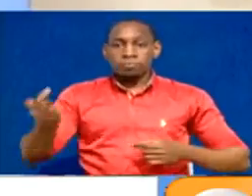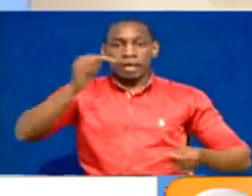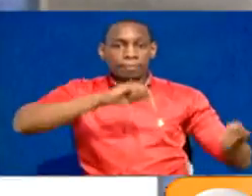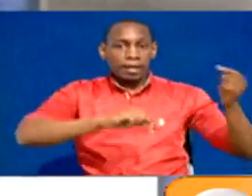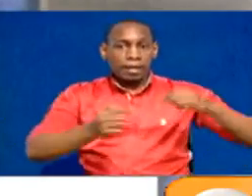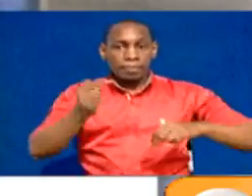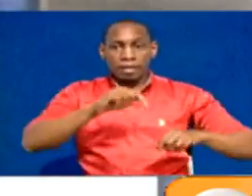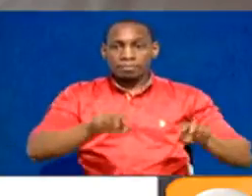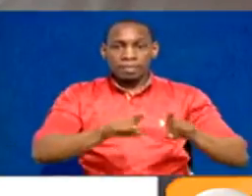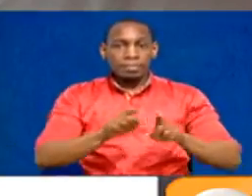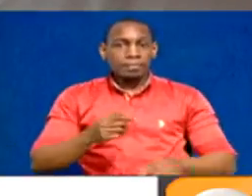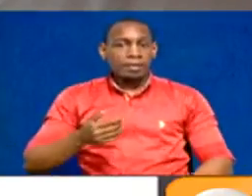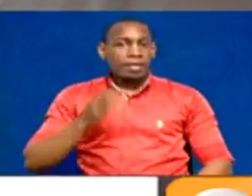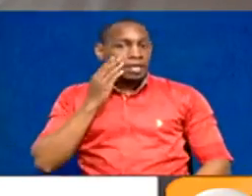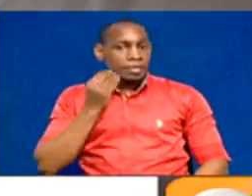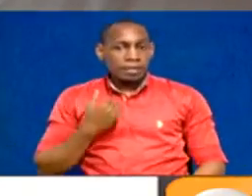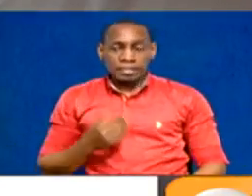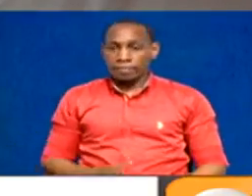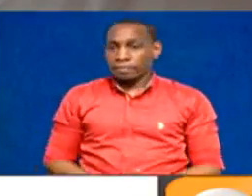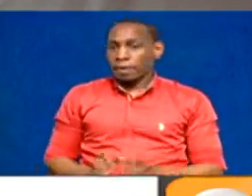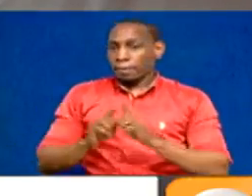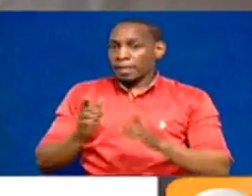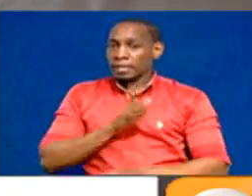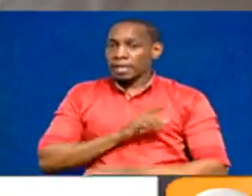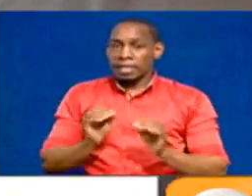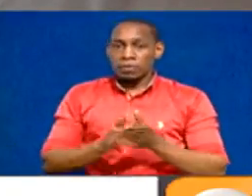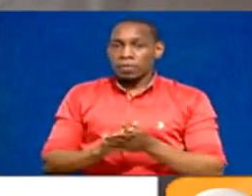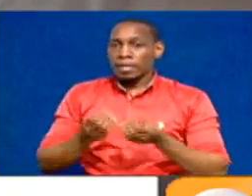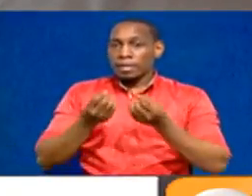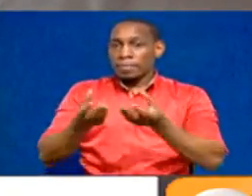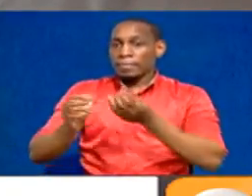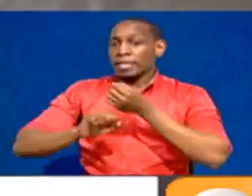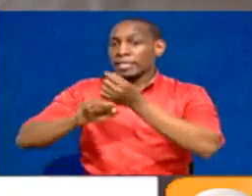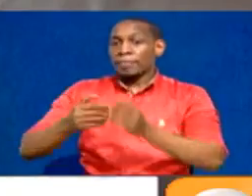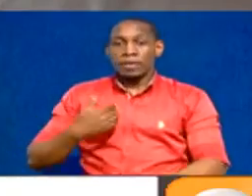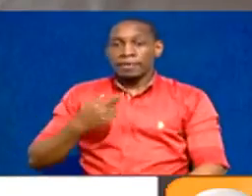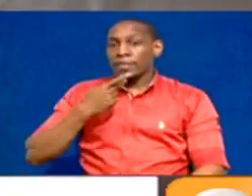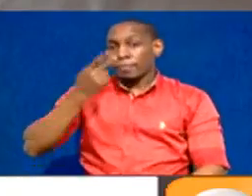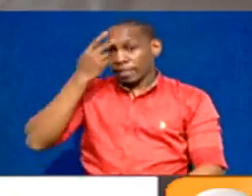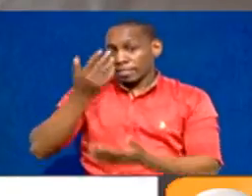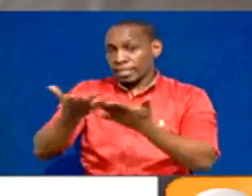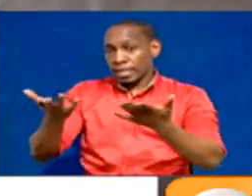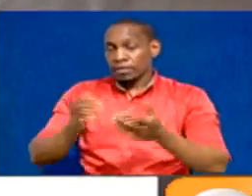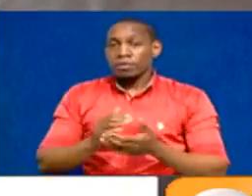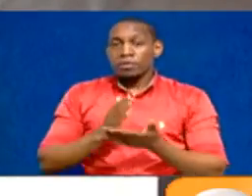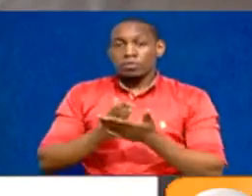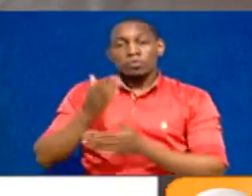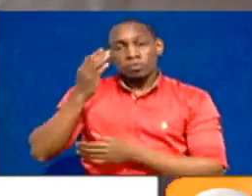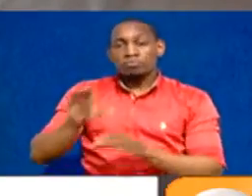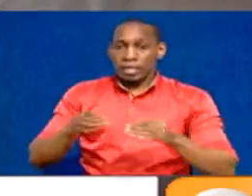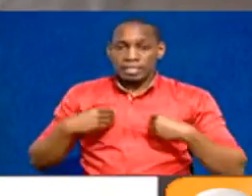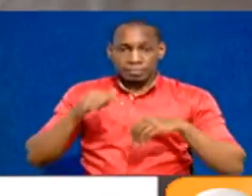come in and have an experience. Unfortunately, most of them do not have support from their parents, which we